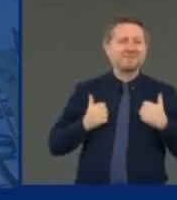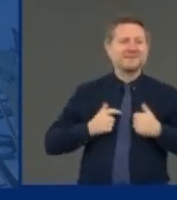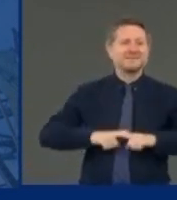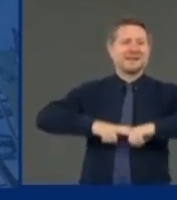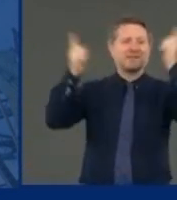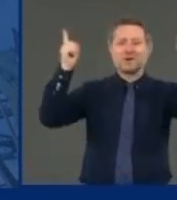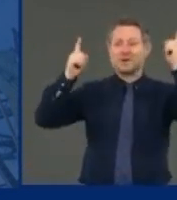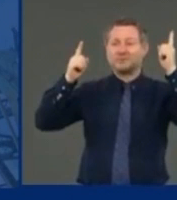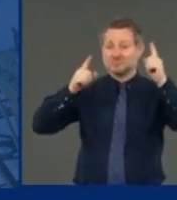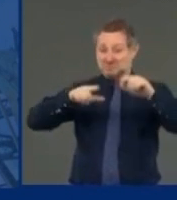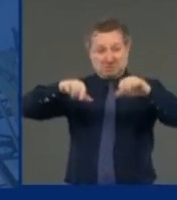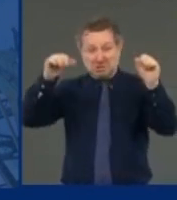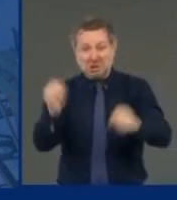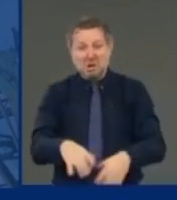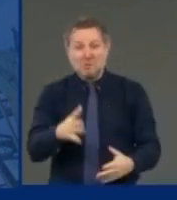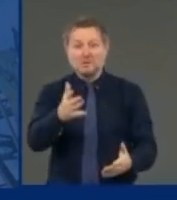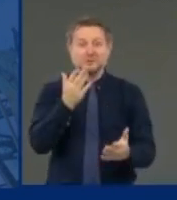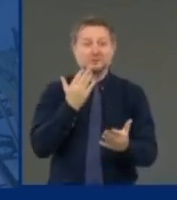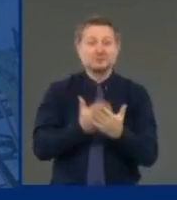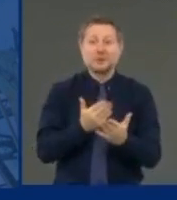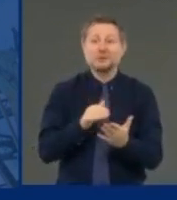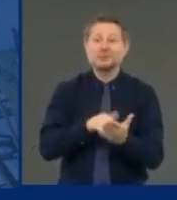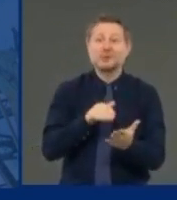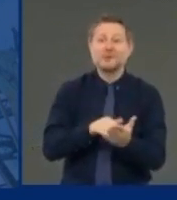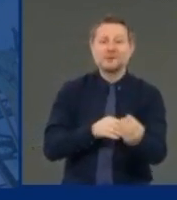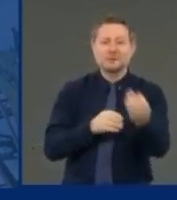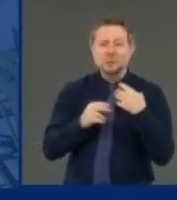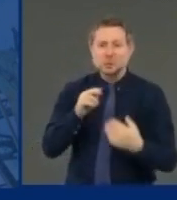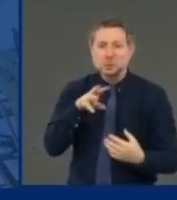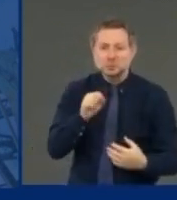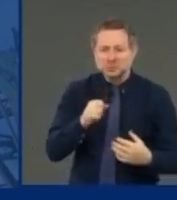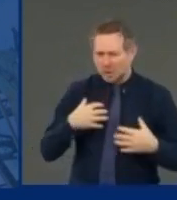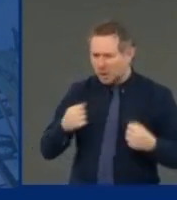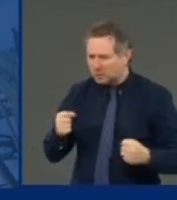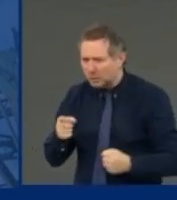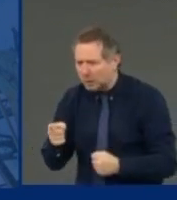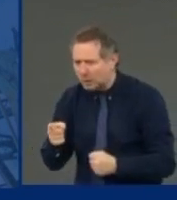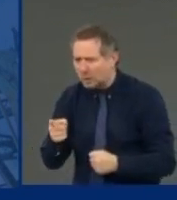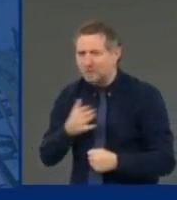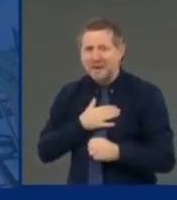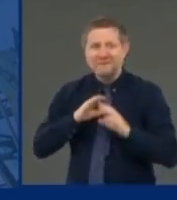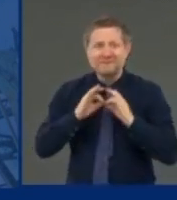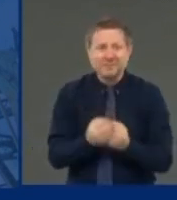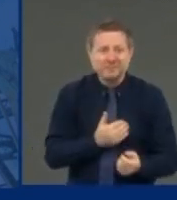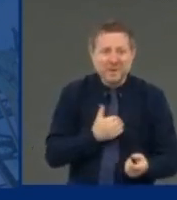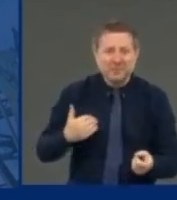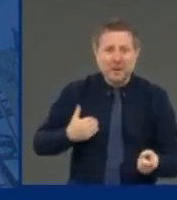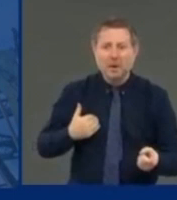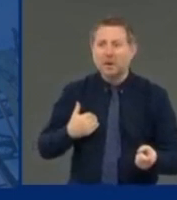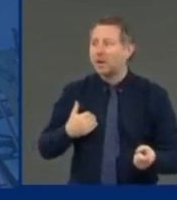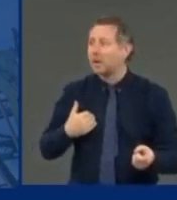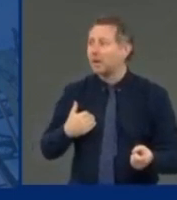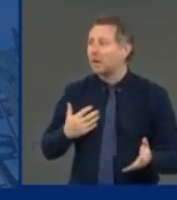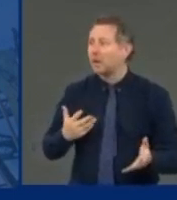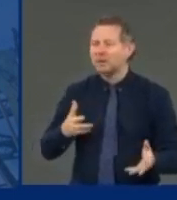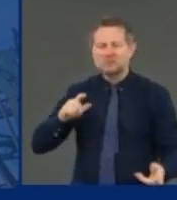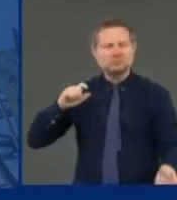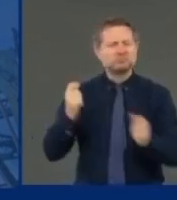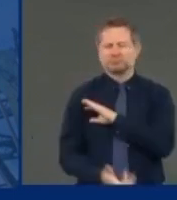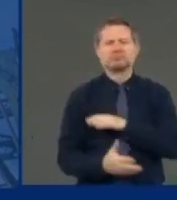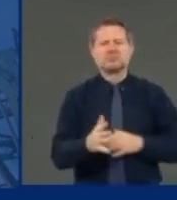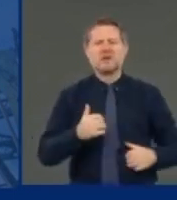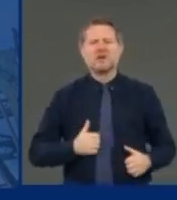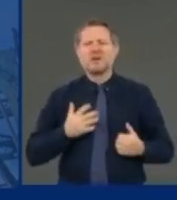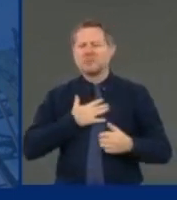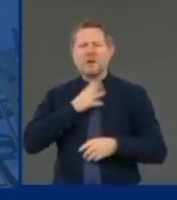news about an individual that just changes your whole life. What you thought